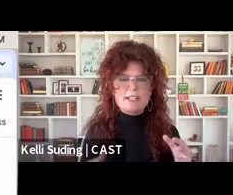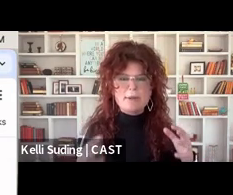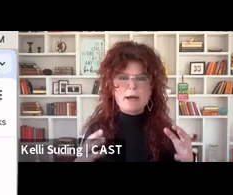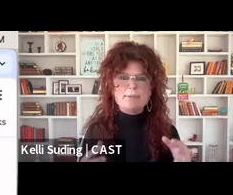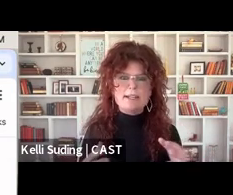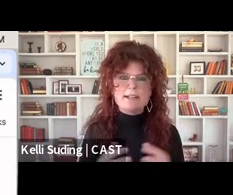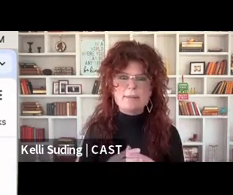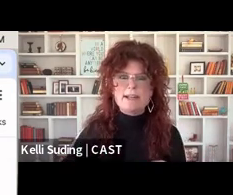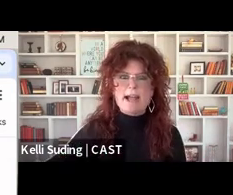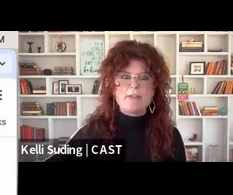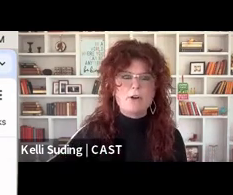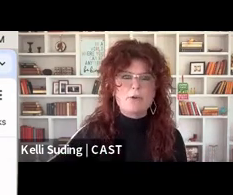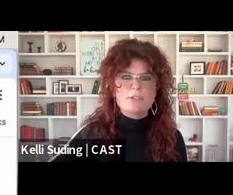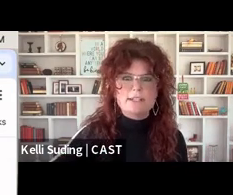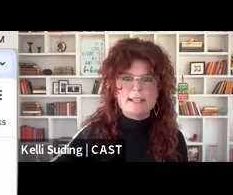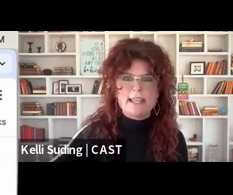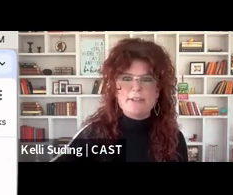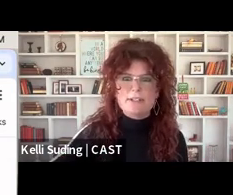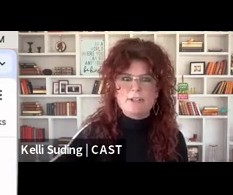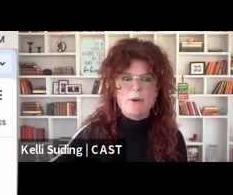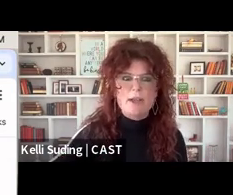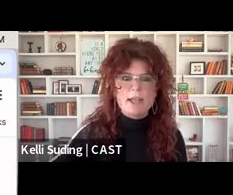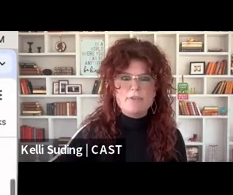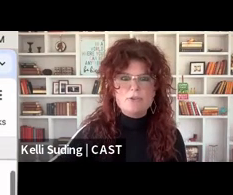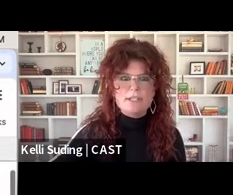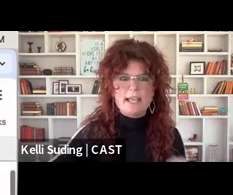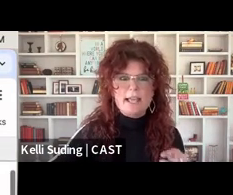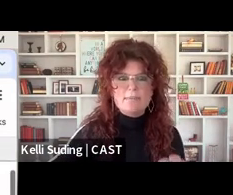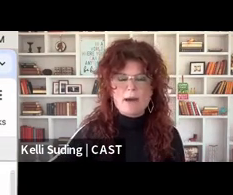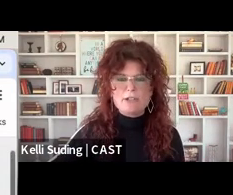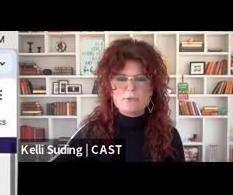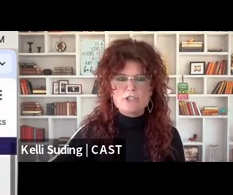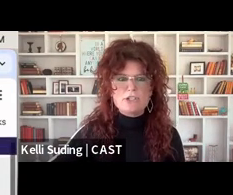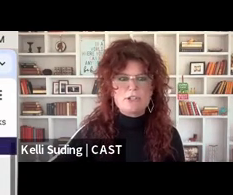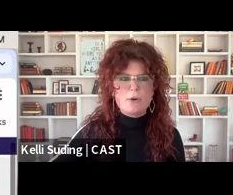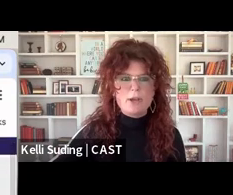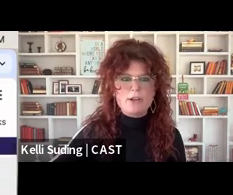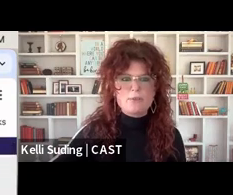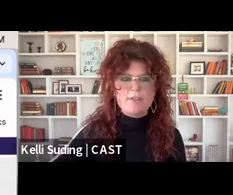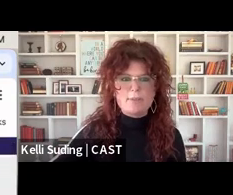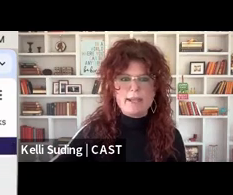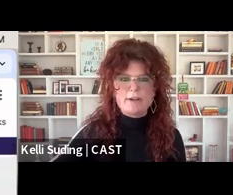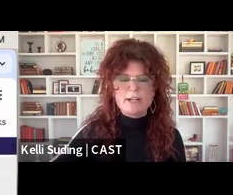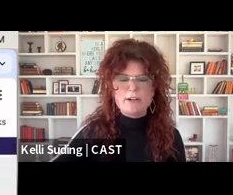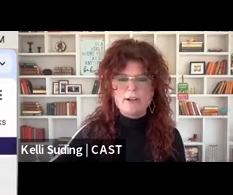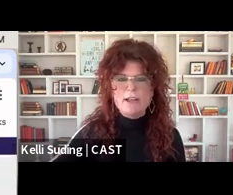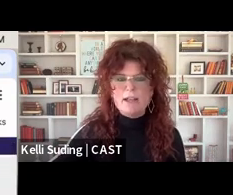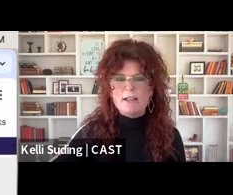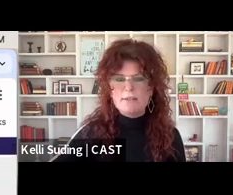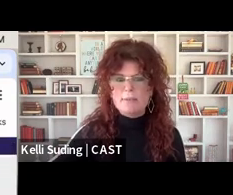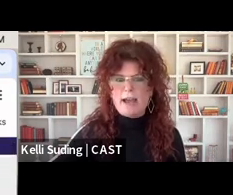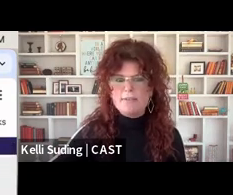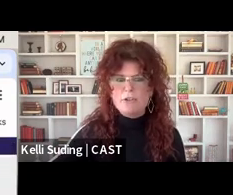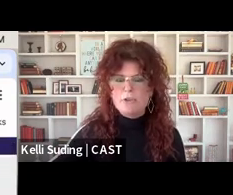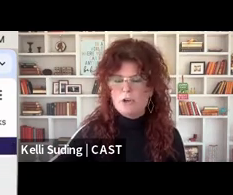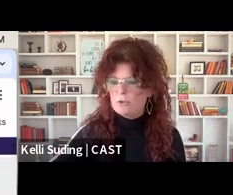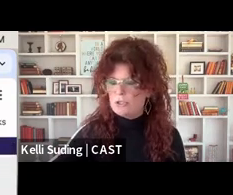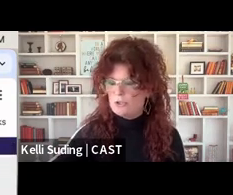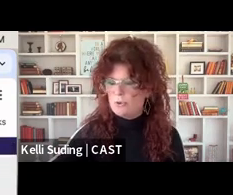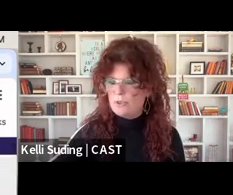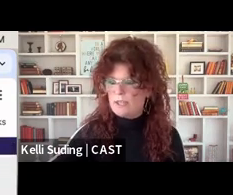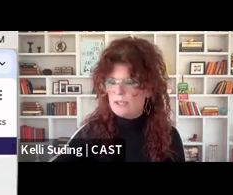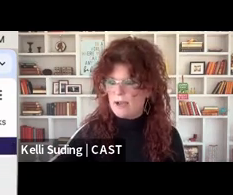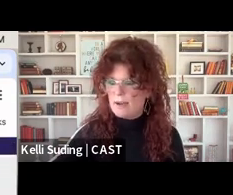and changed them and updated them, and now they're hosted into Canvas. So if you see AIM modules, just know we also have a banner here having you